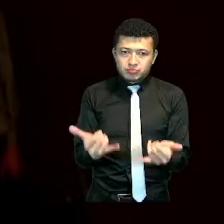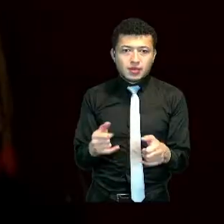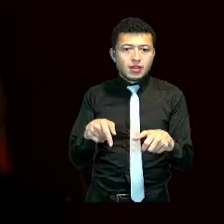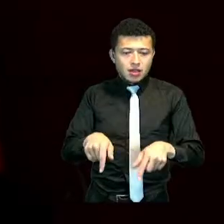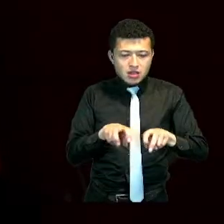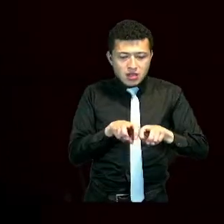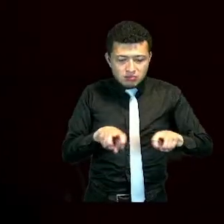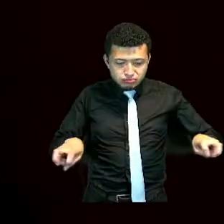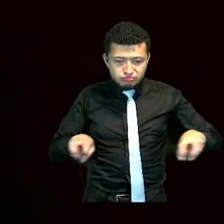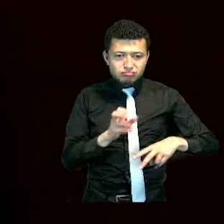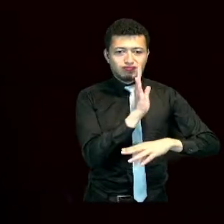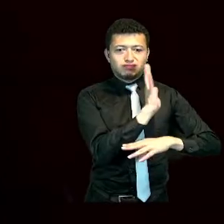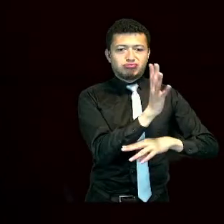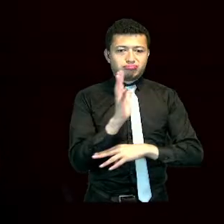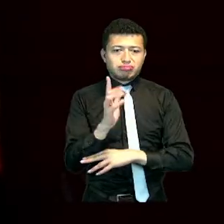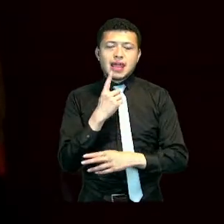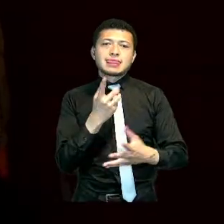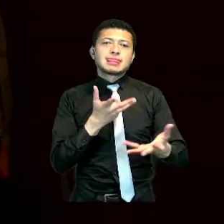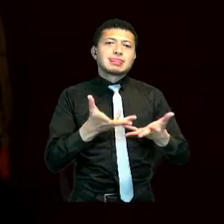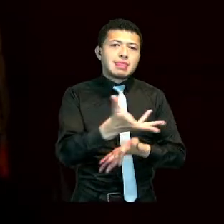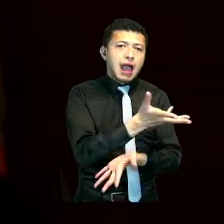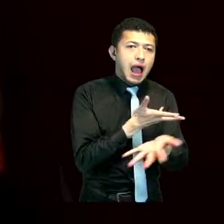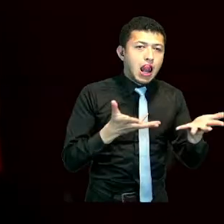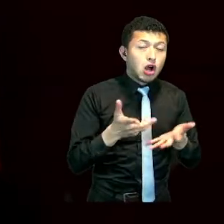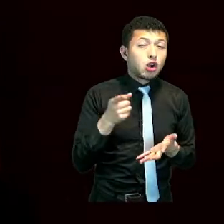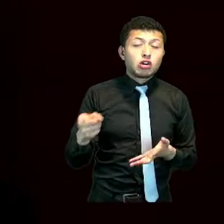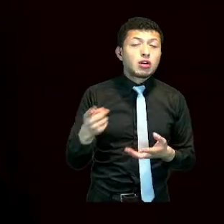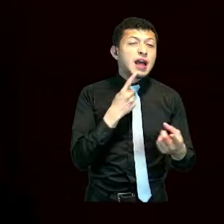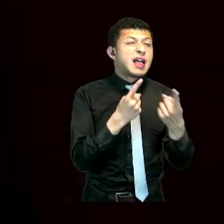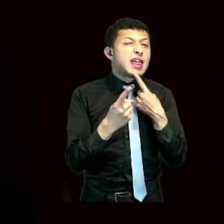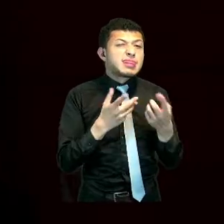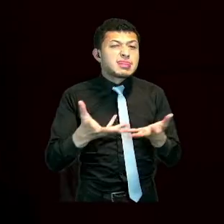with this panel, this dialogue